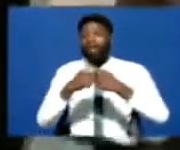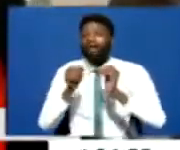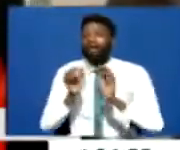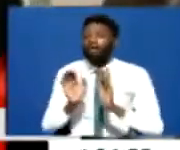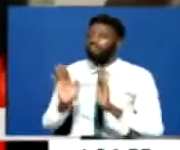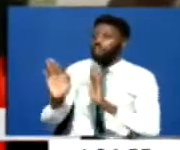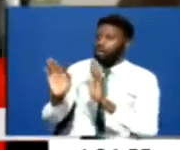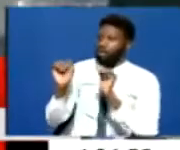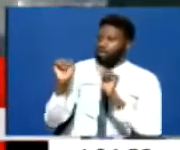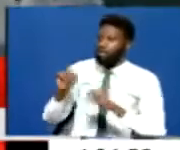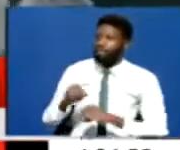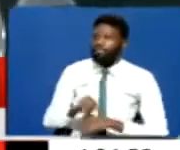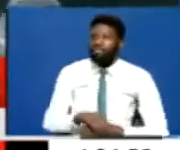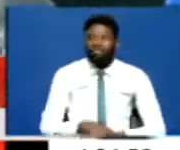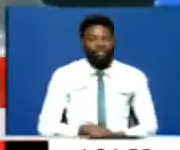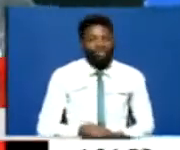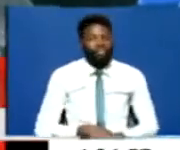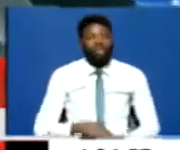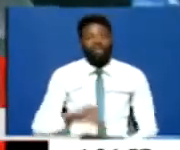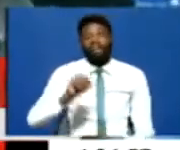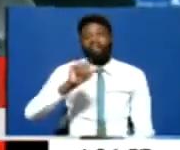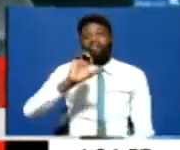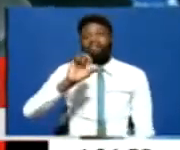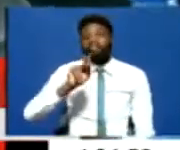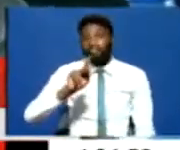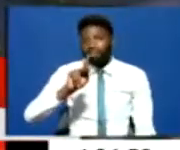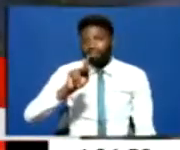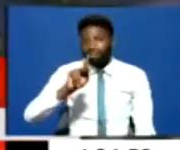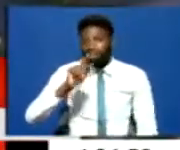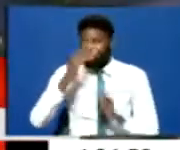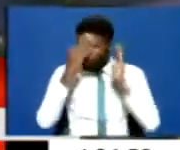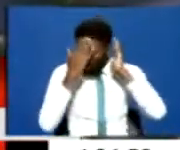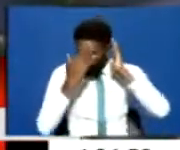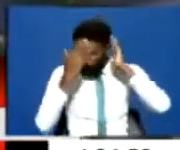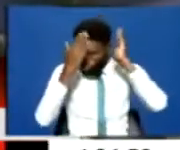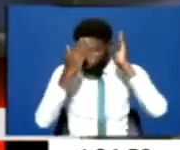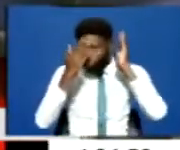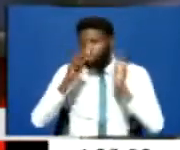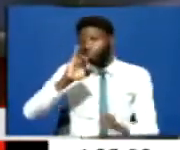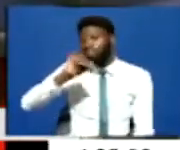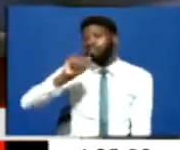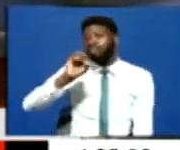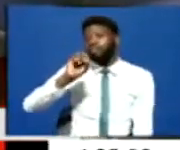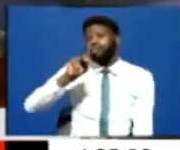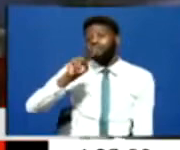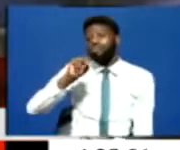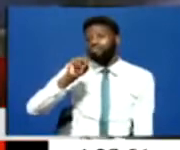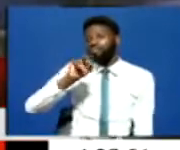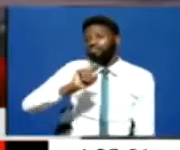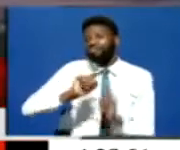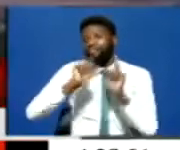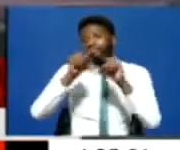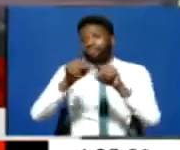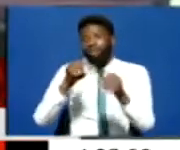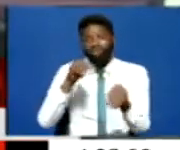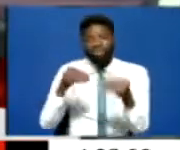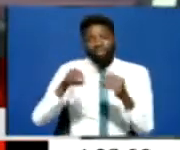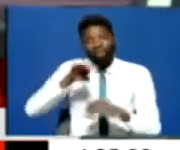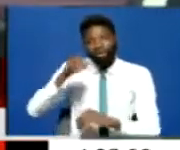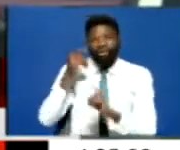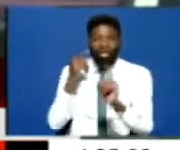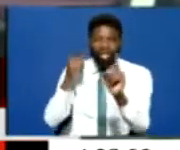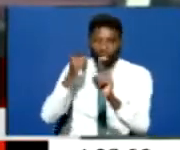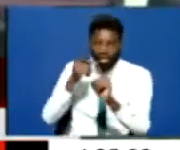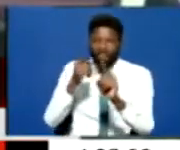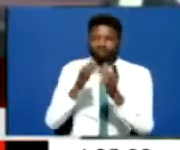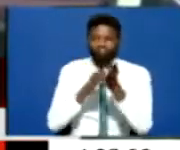The Anglican Church of Kenya Archbishop was at the Achiechekar Secondary School in Busia County to give motivation to the students. Here,